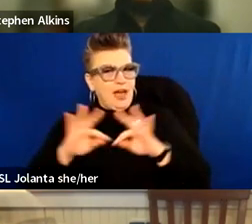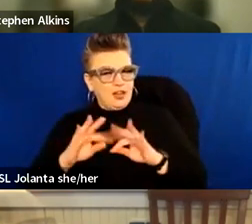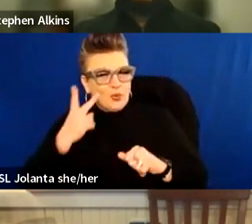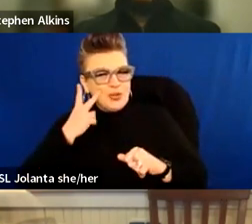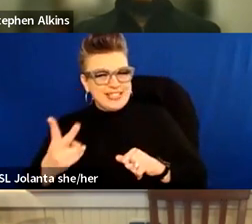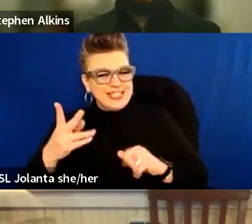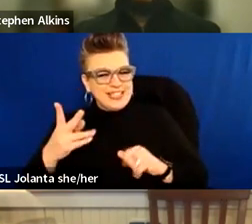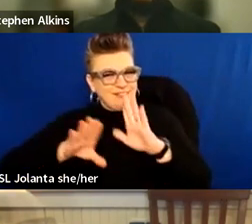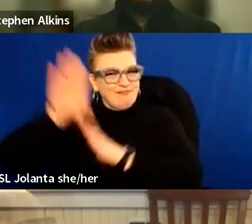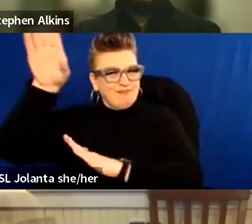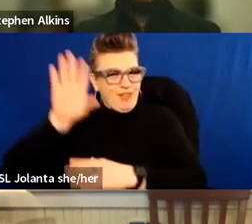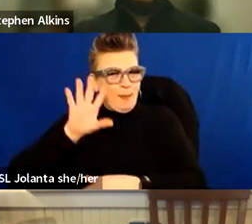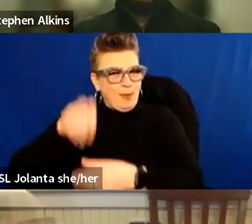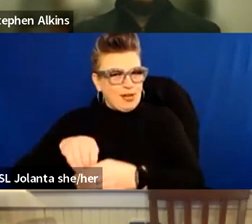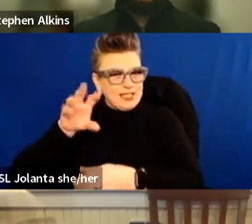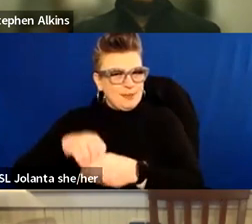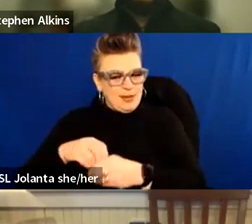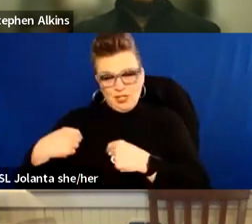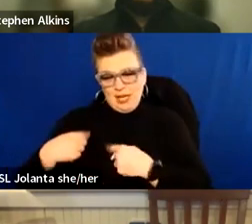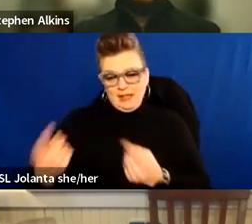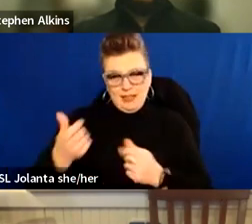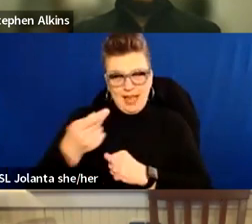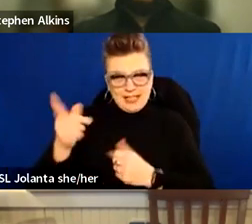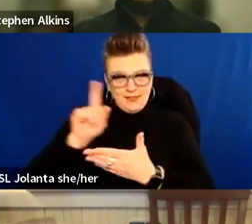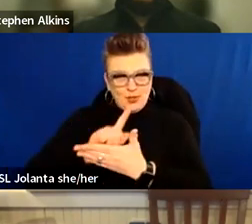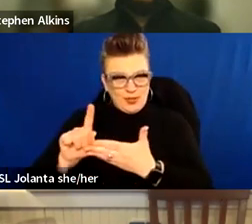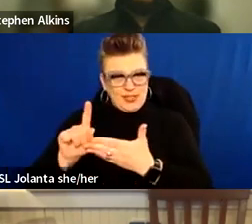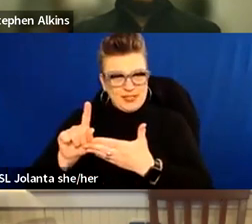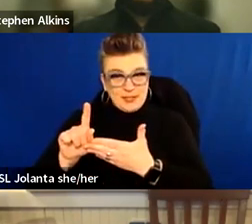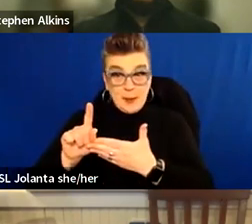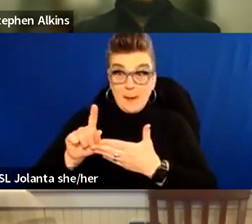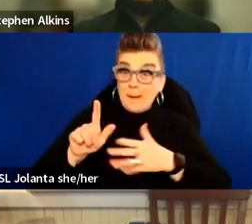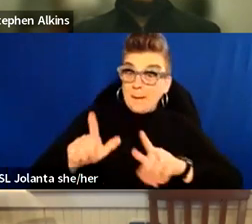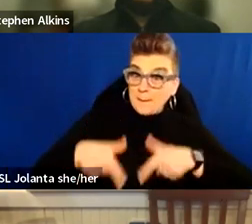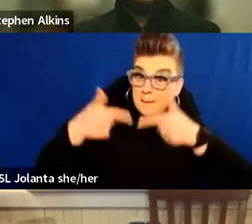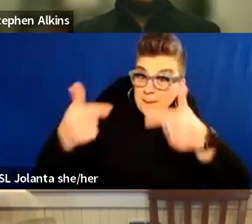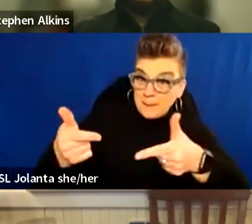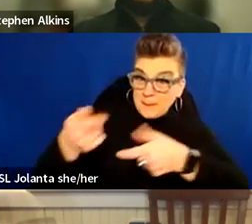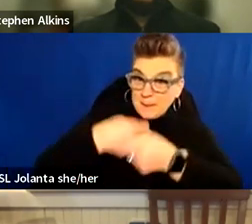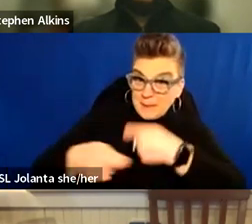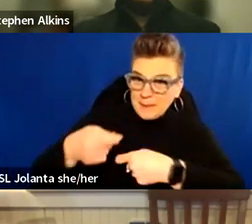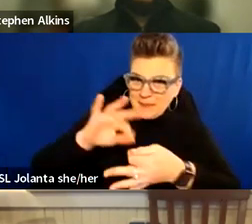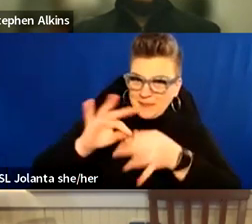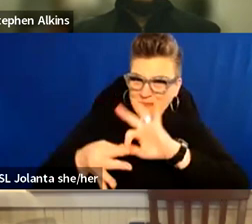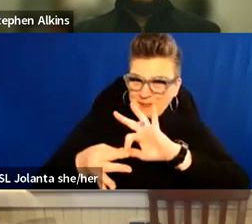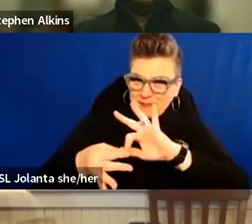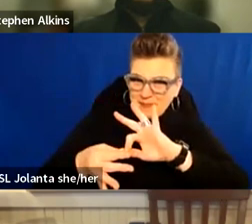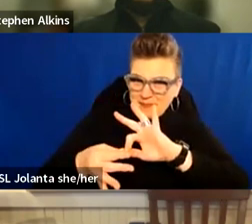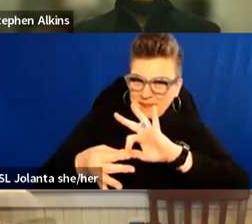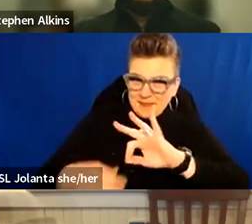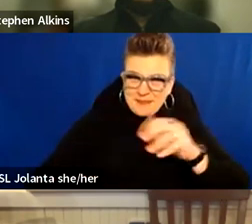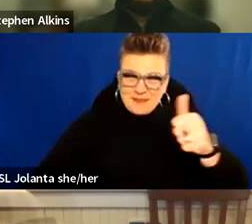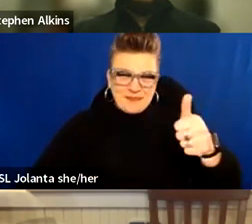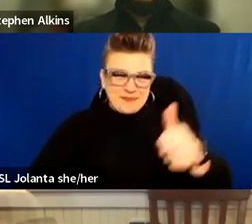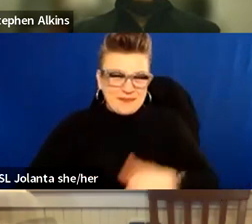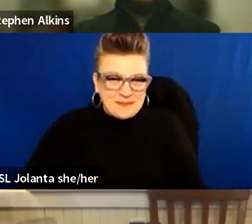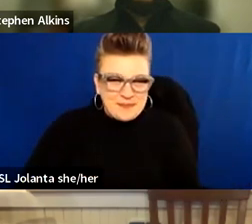skyrocketing participation in the last few weeks and months we're also offering tutoring for our youngest learners 75 minutes of ela and math